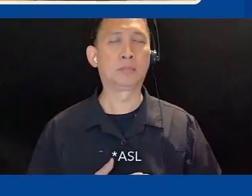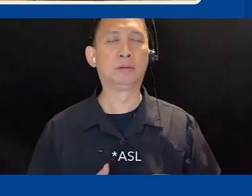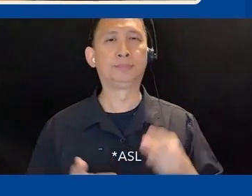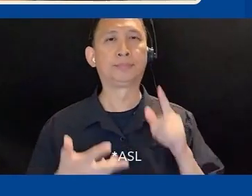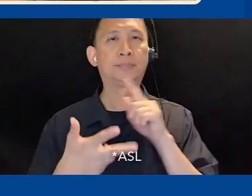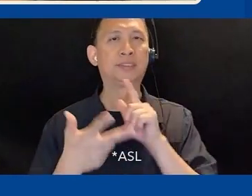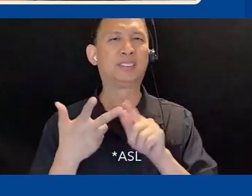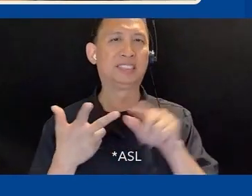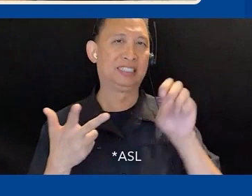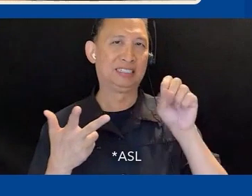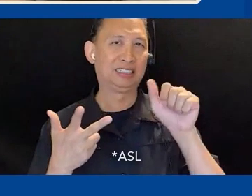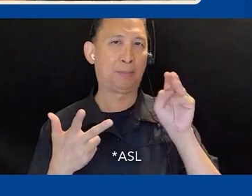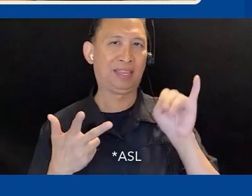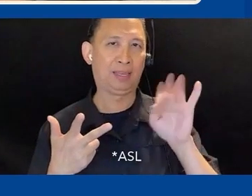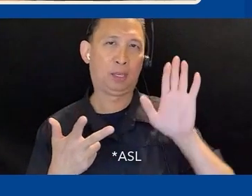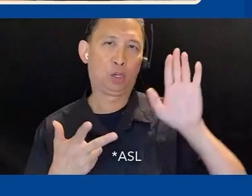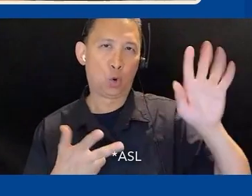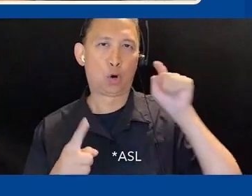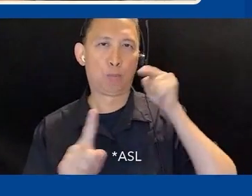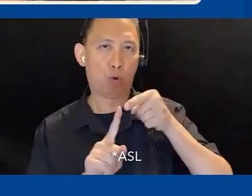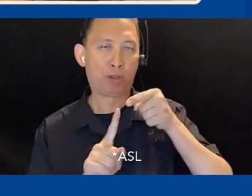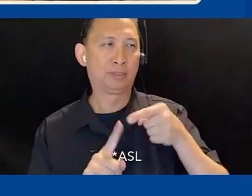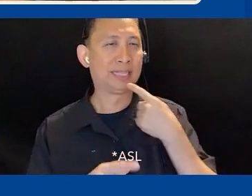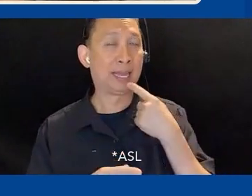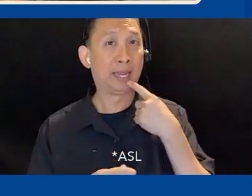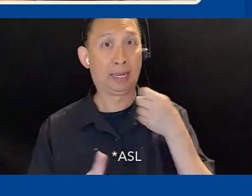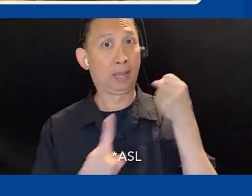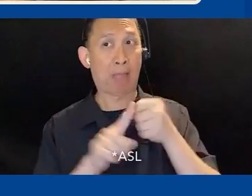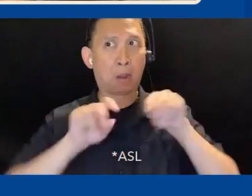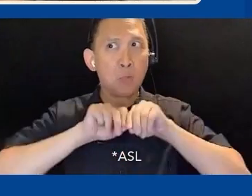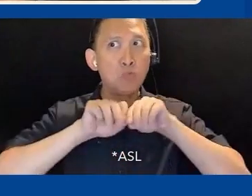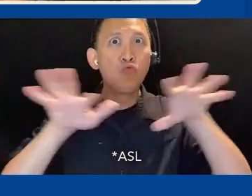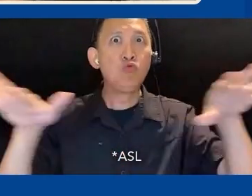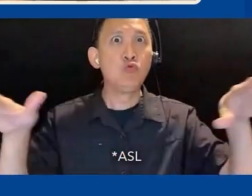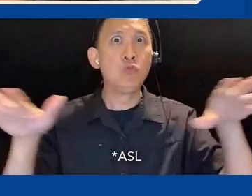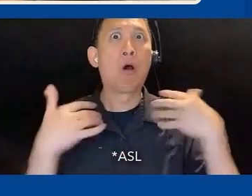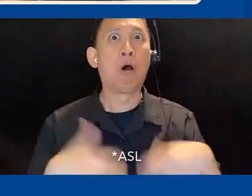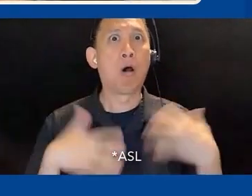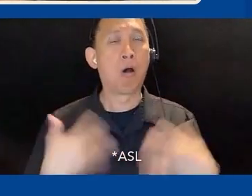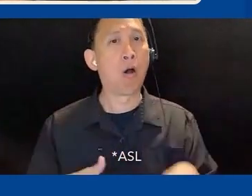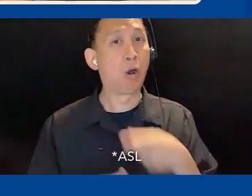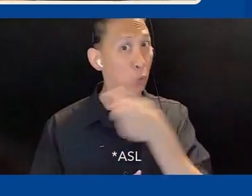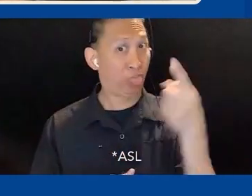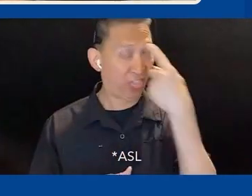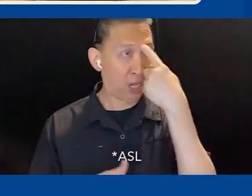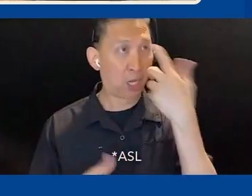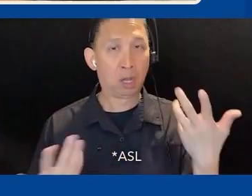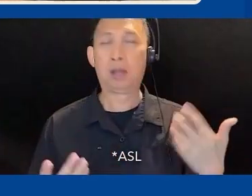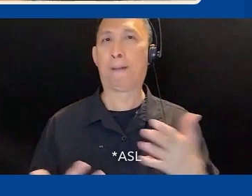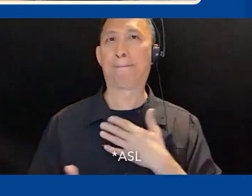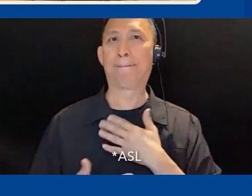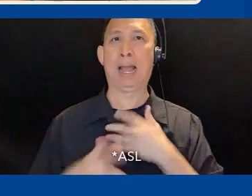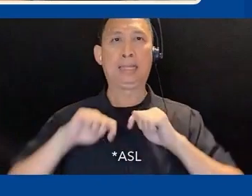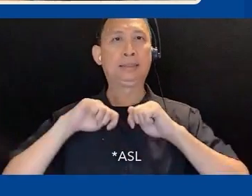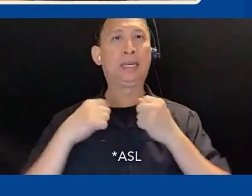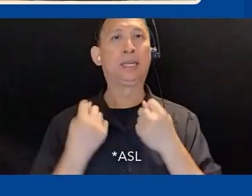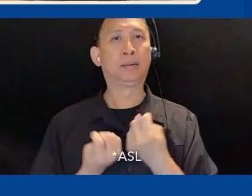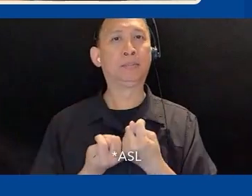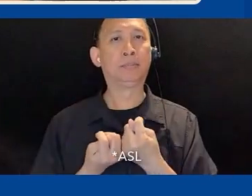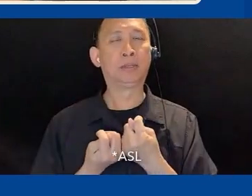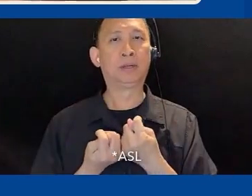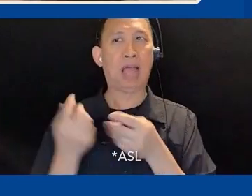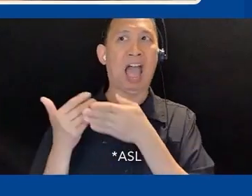where the impact was actually quite far reaching, whenever we would discuss, you know, teams that I'm working on projects with, whenever we would